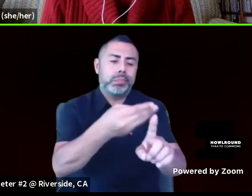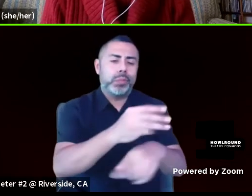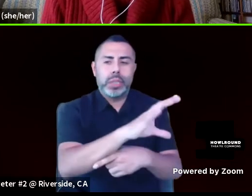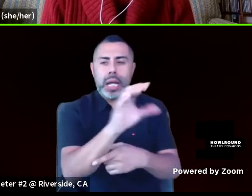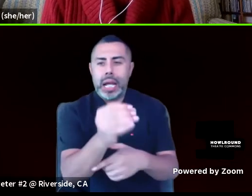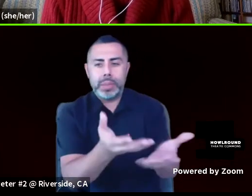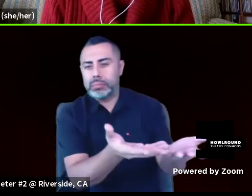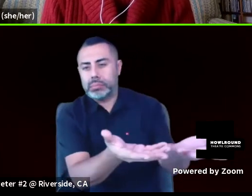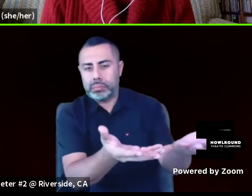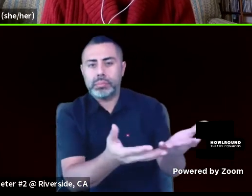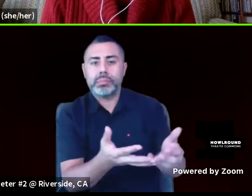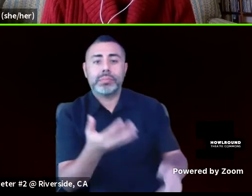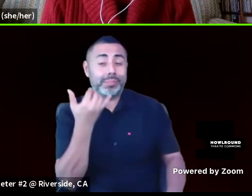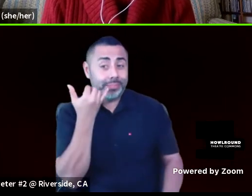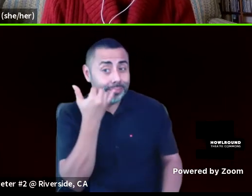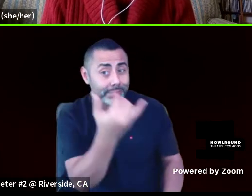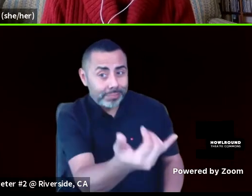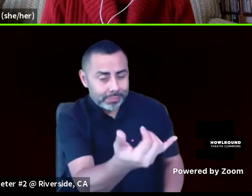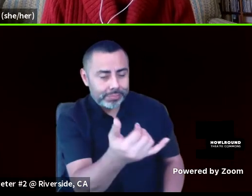course,